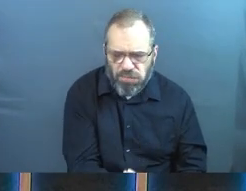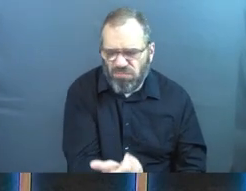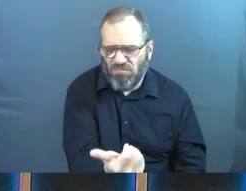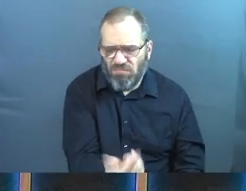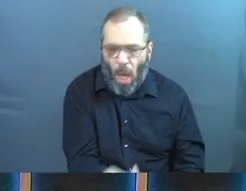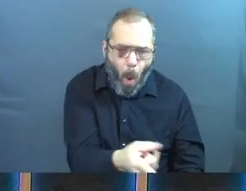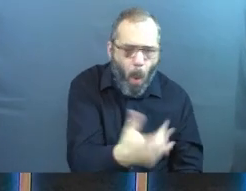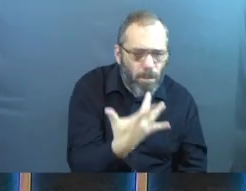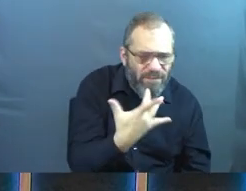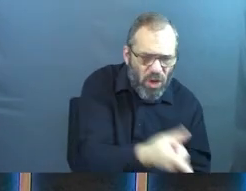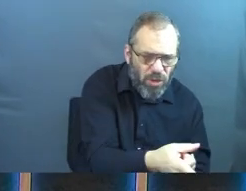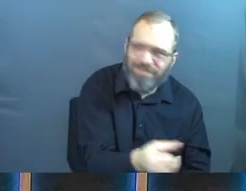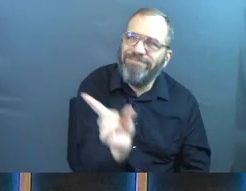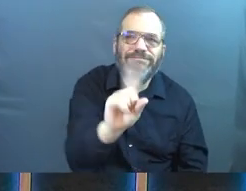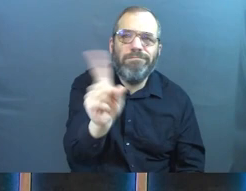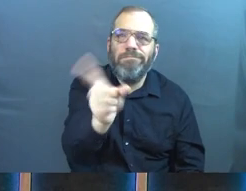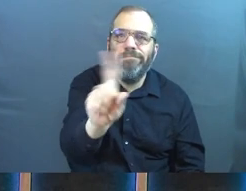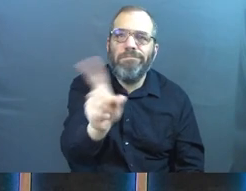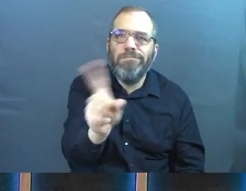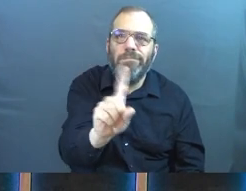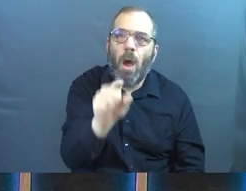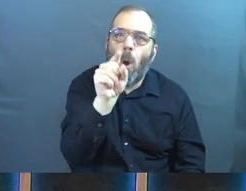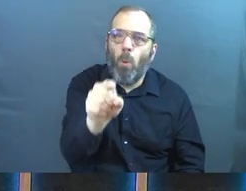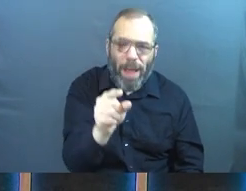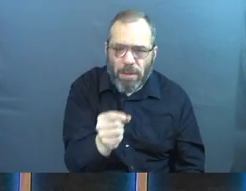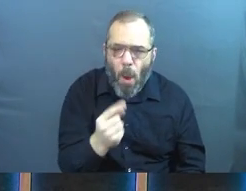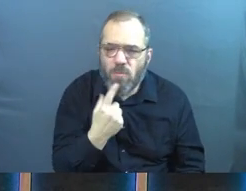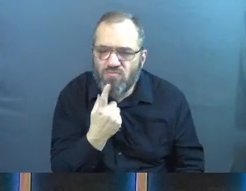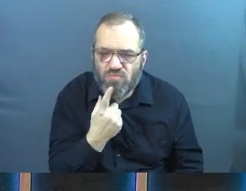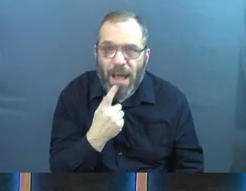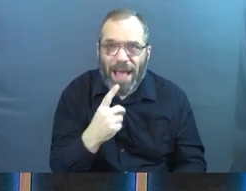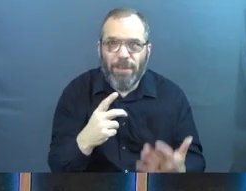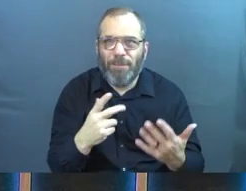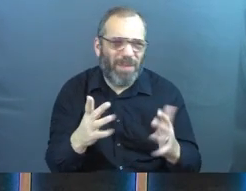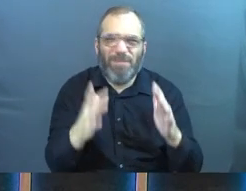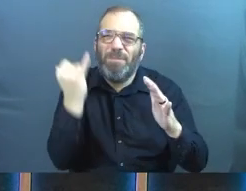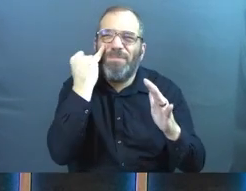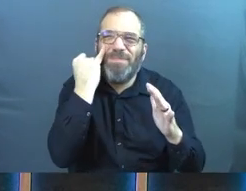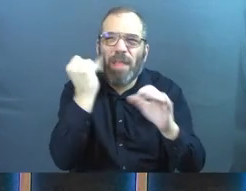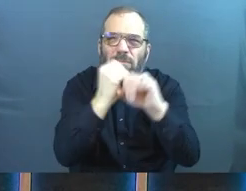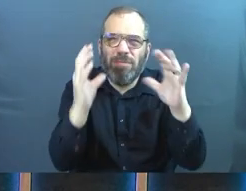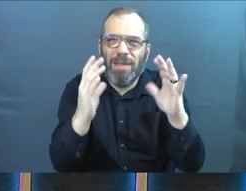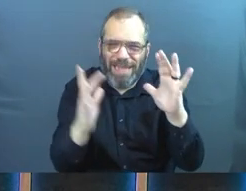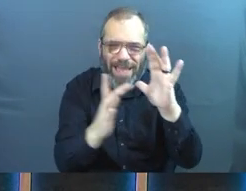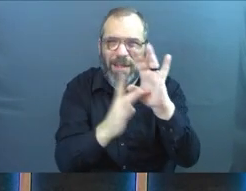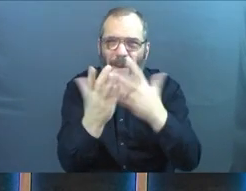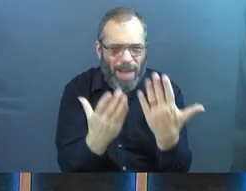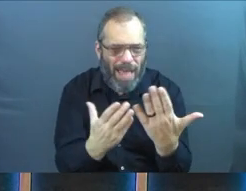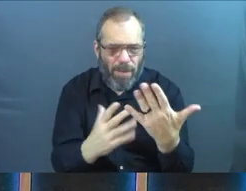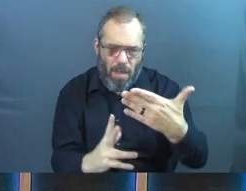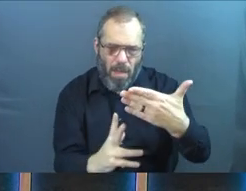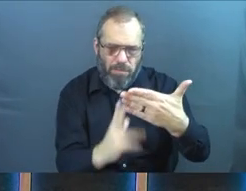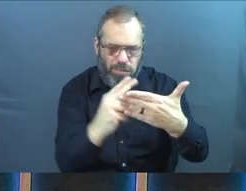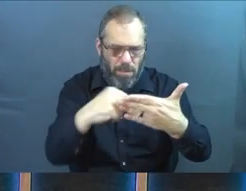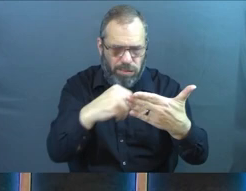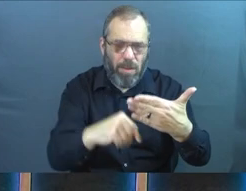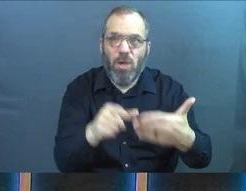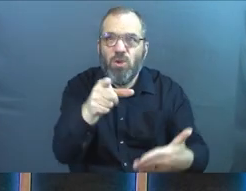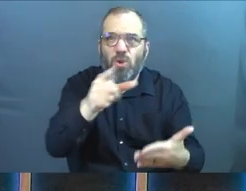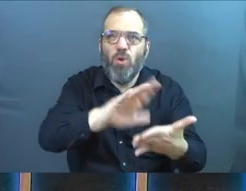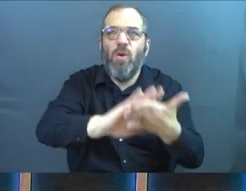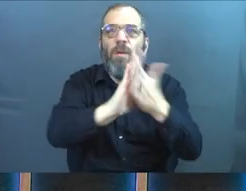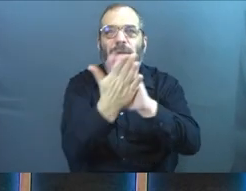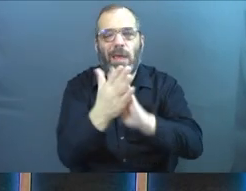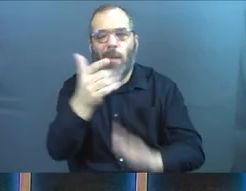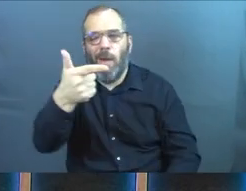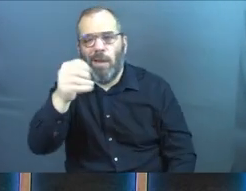out the parts that you don't like in the scripture. As soon as you pick up the scissors with your Bible, you have become God instead of him.